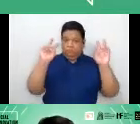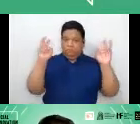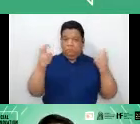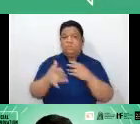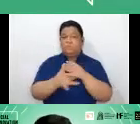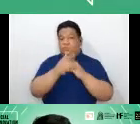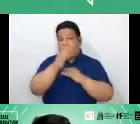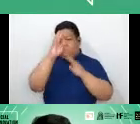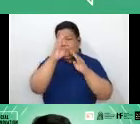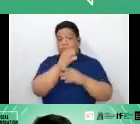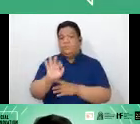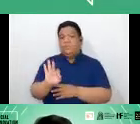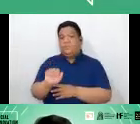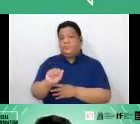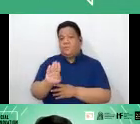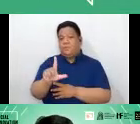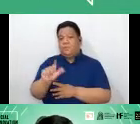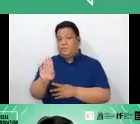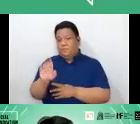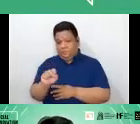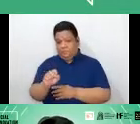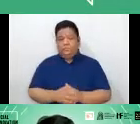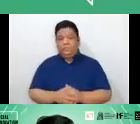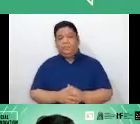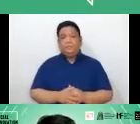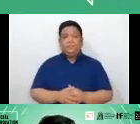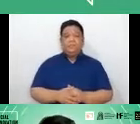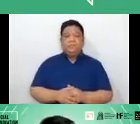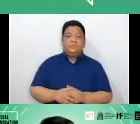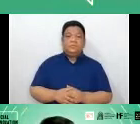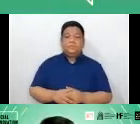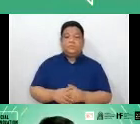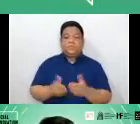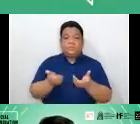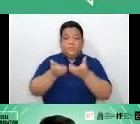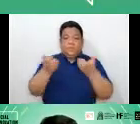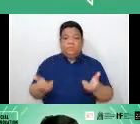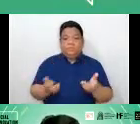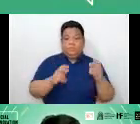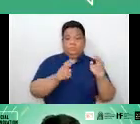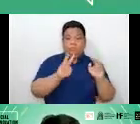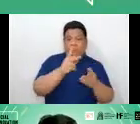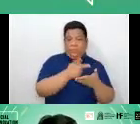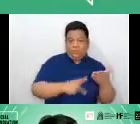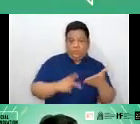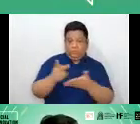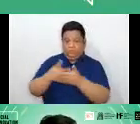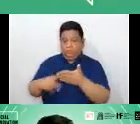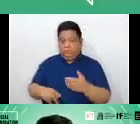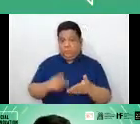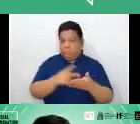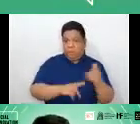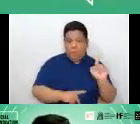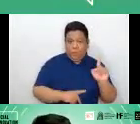well as FabLabs. And for our content, we separating it into 2 parts. Part 1, which will